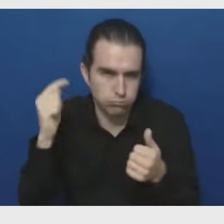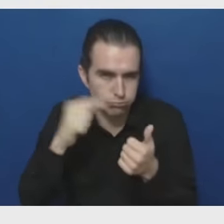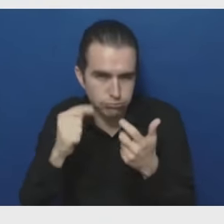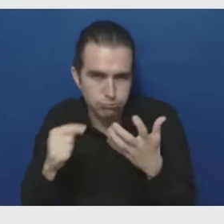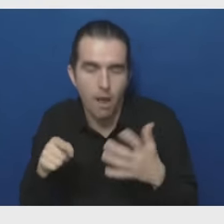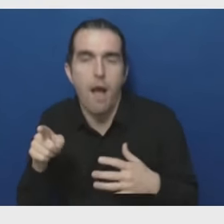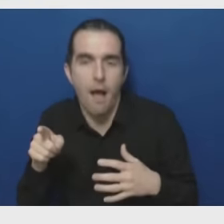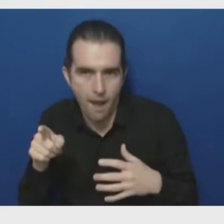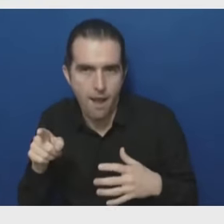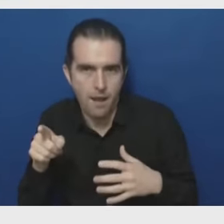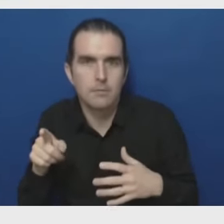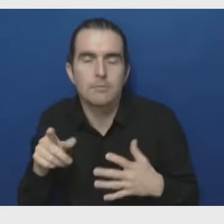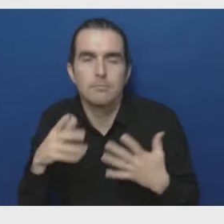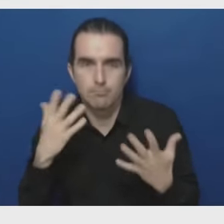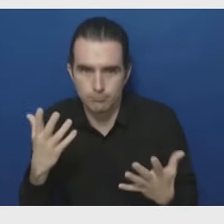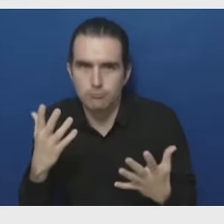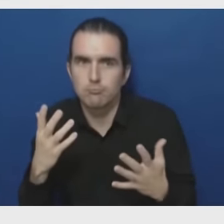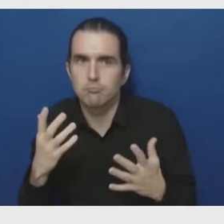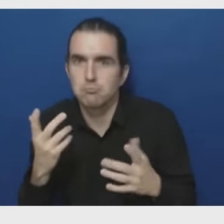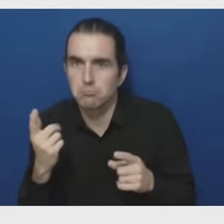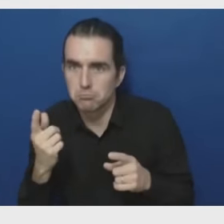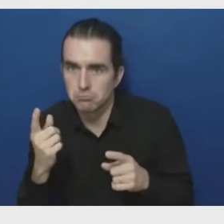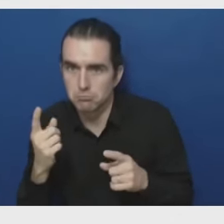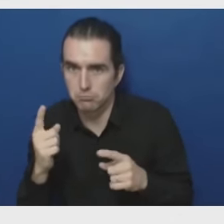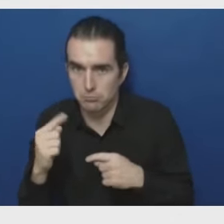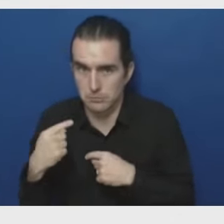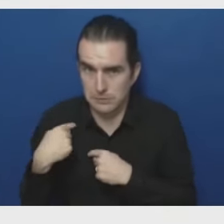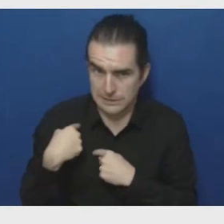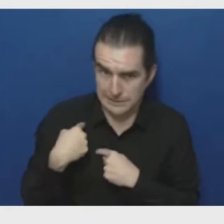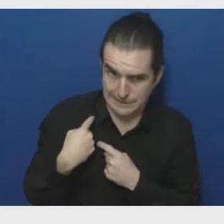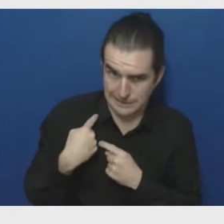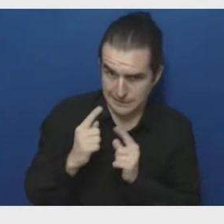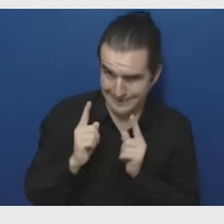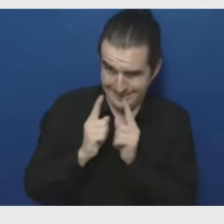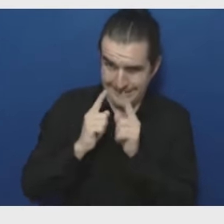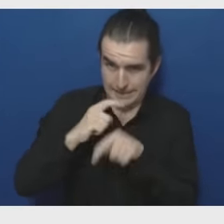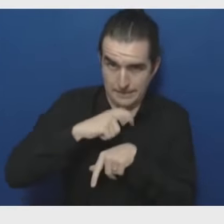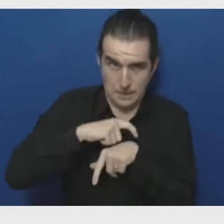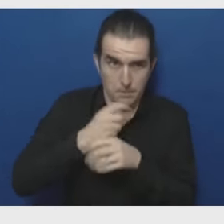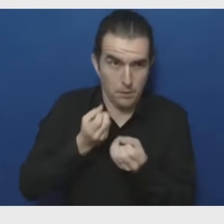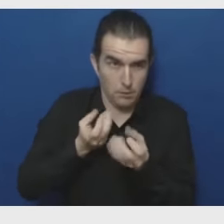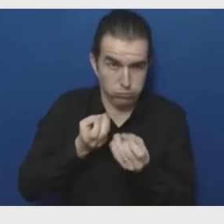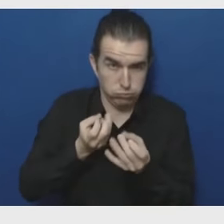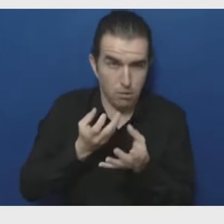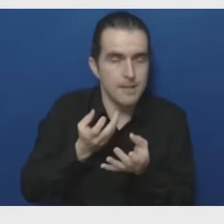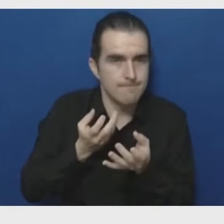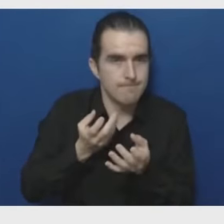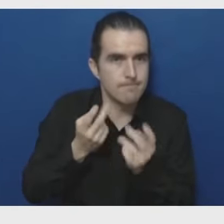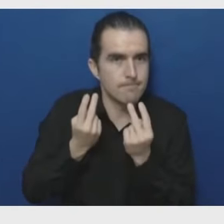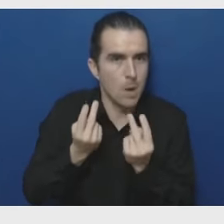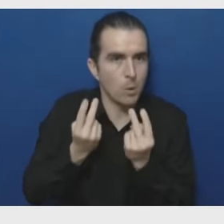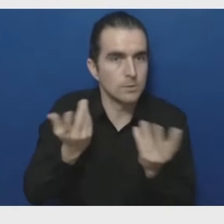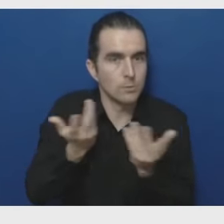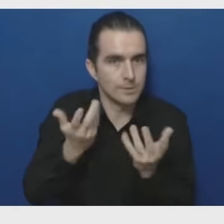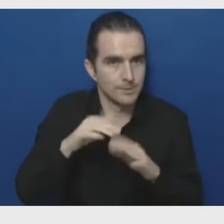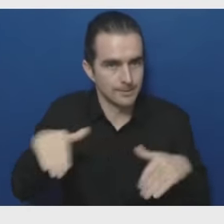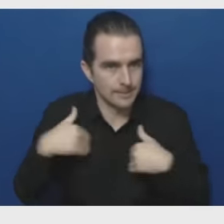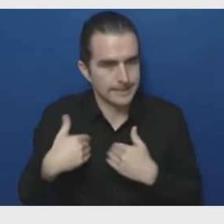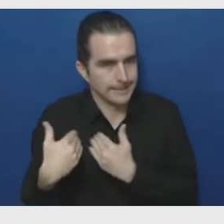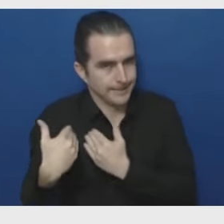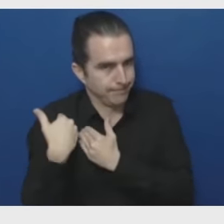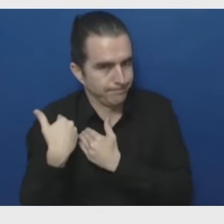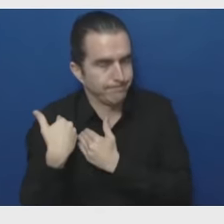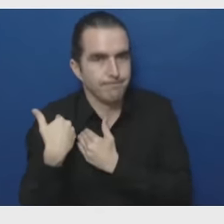are strengthened, that they actually exist within the system, but also that we're ensuring that we're holding a level of 360